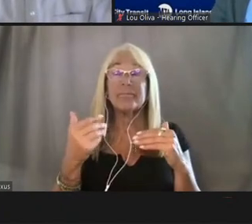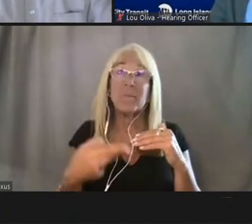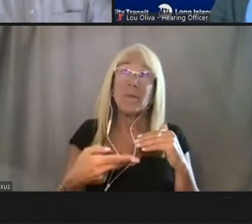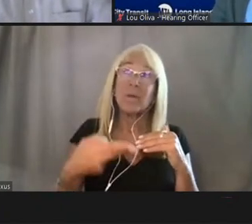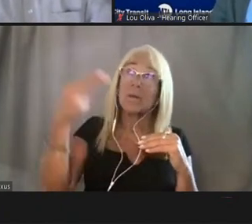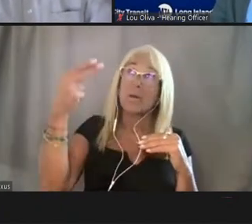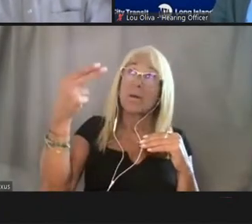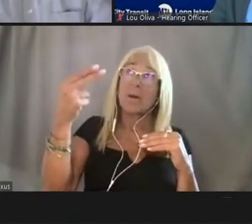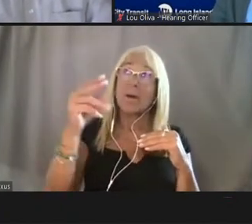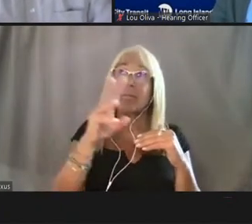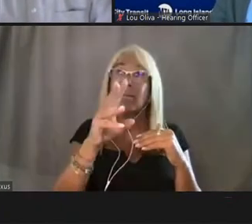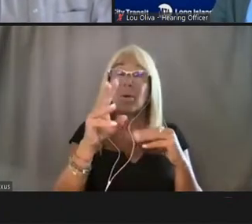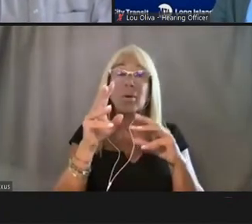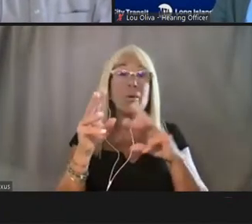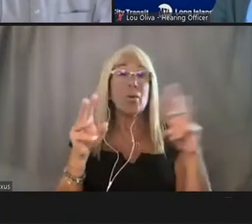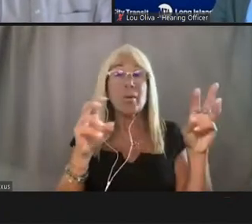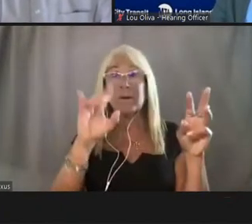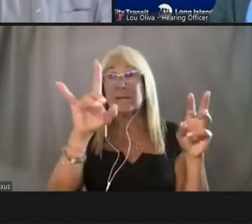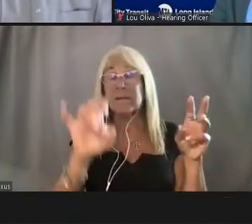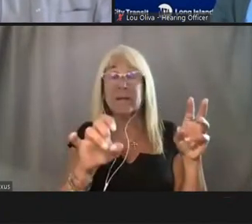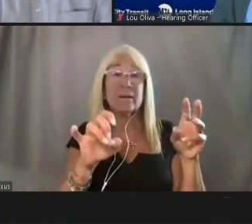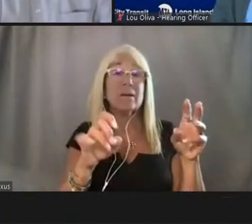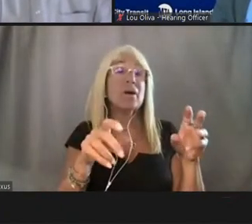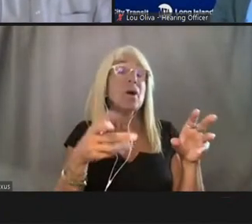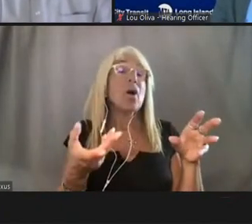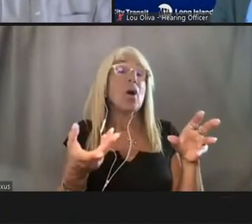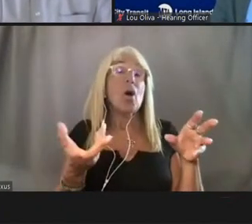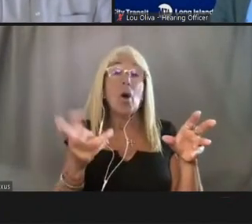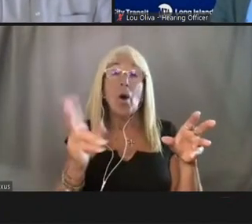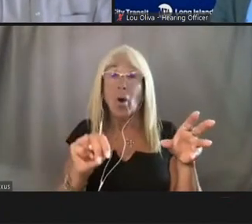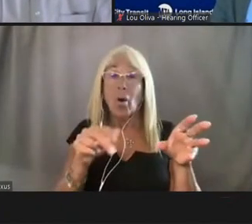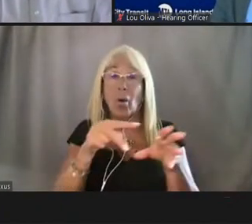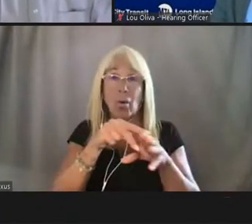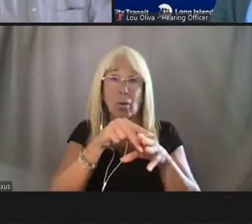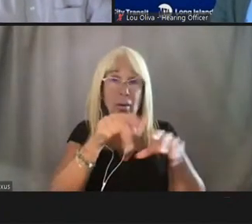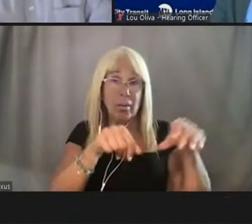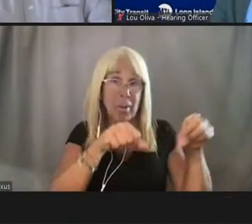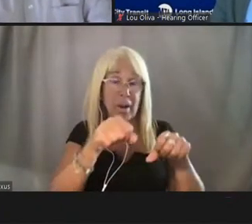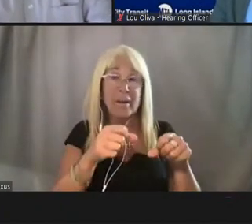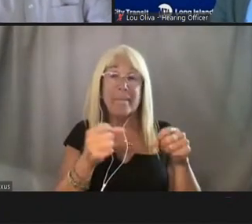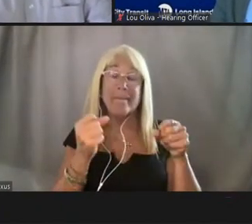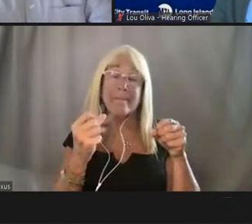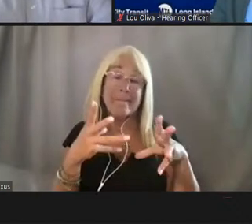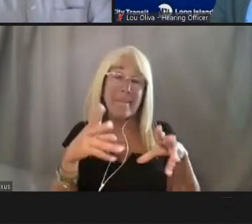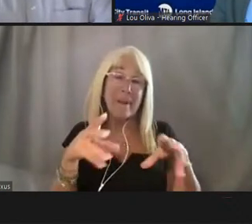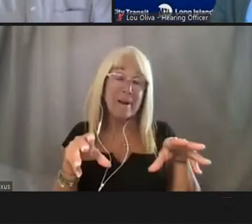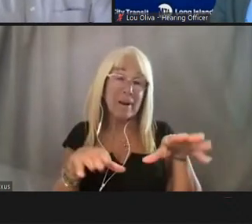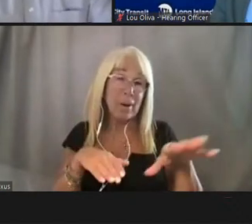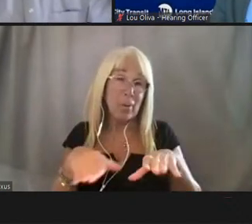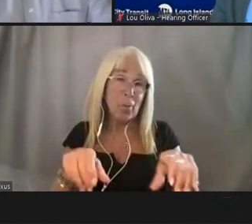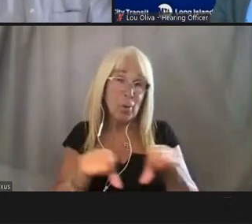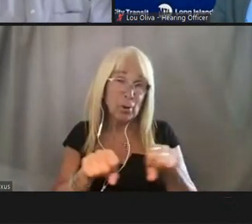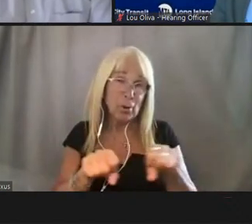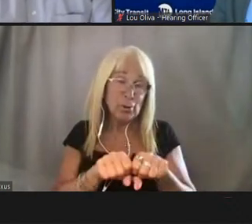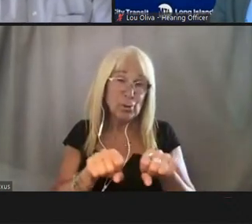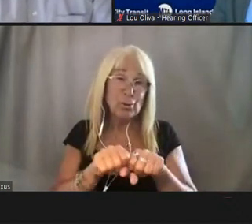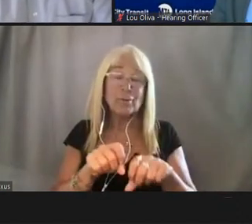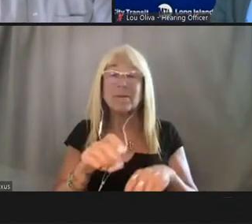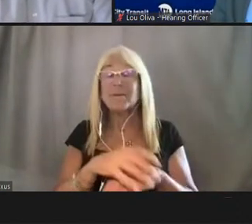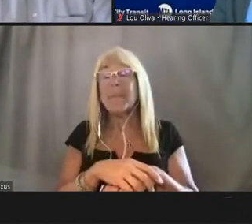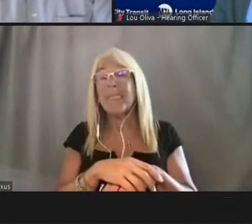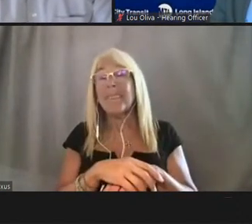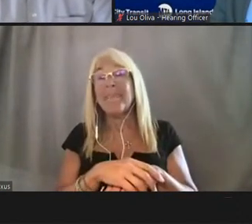a car a bike a metro card and many pairs of walking shoes I know I've been on the other side of many public hearings